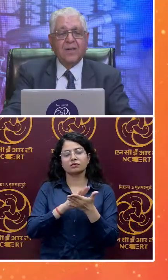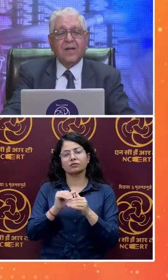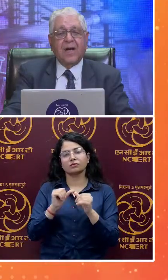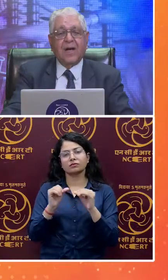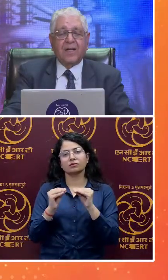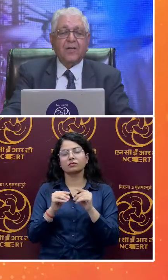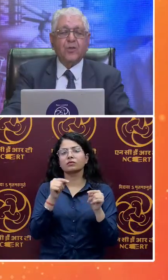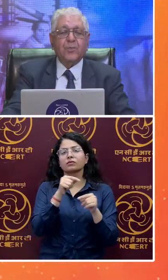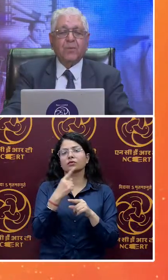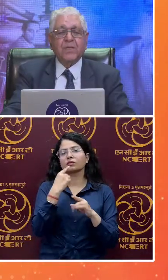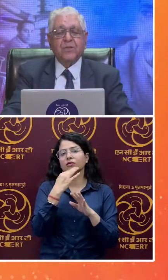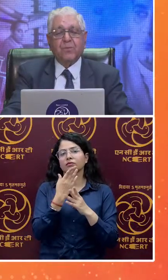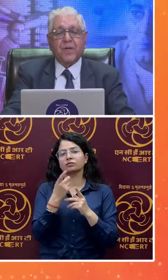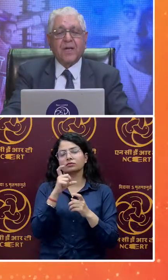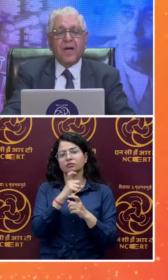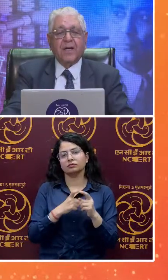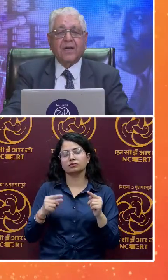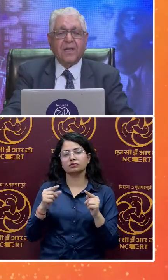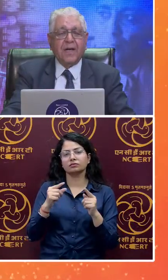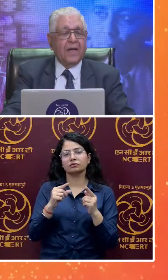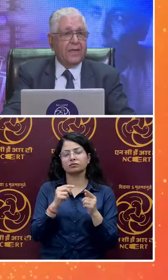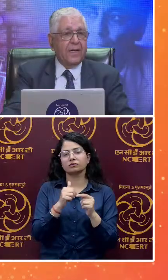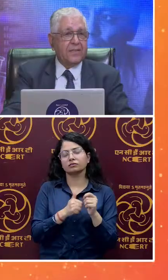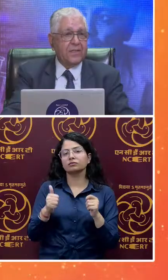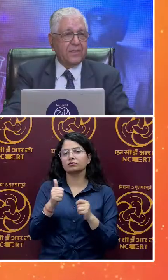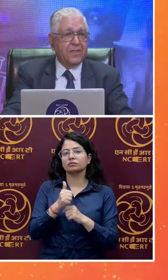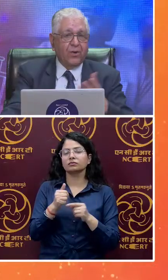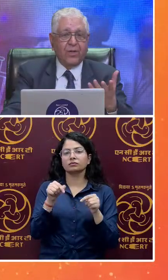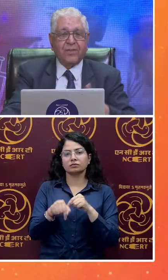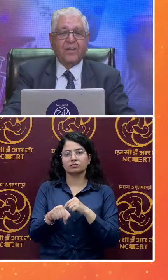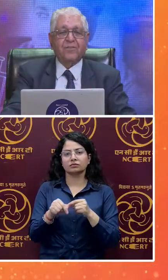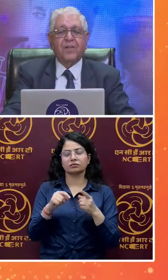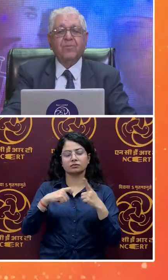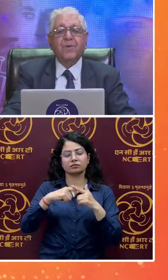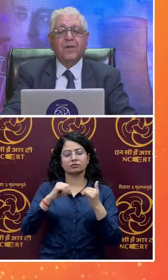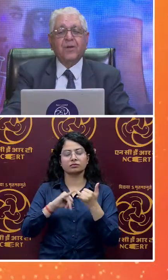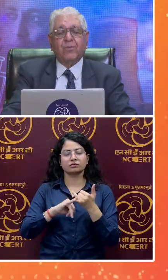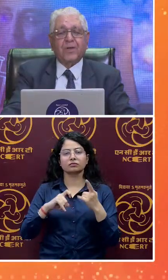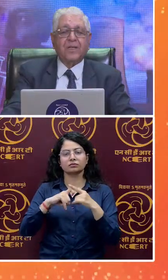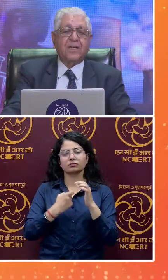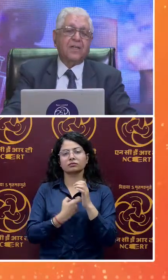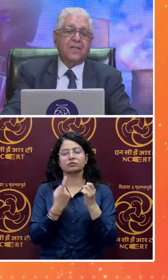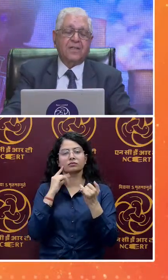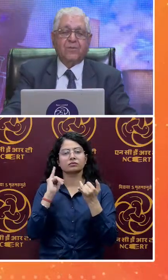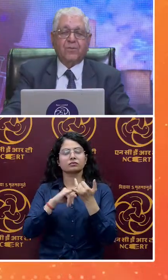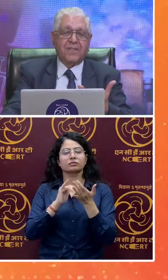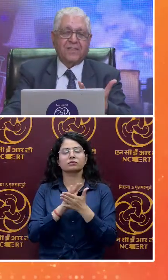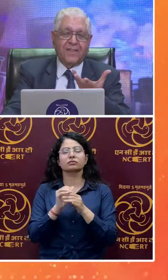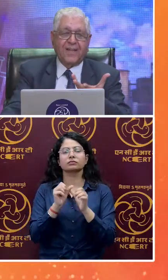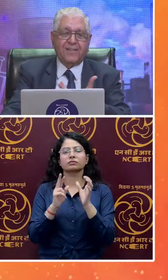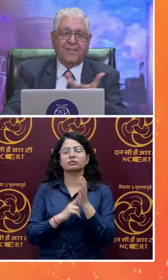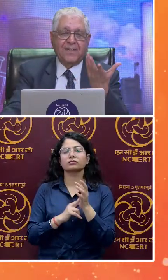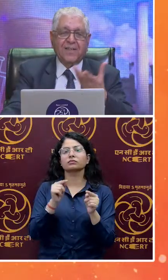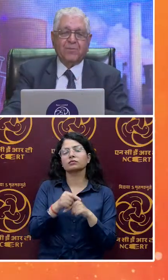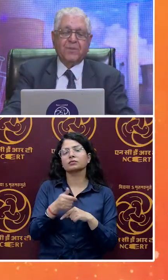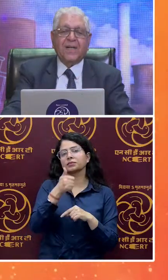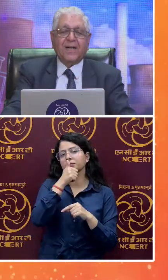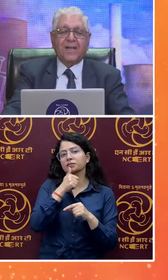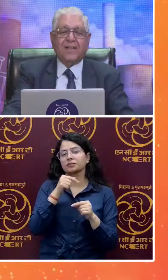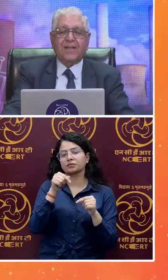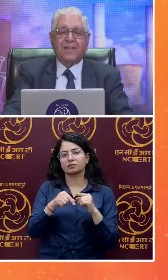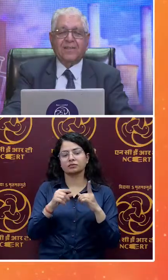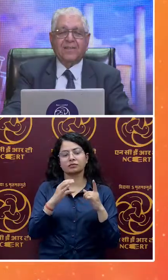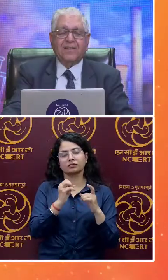chairman, and other 2 members were Bhatnagar and K.S. Krishnan. All 3 of them were it was a secret